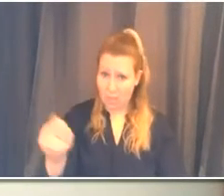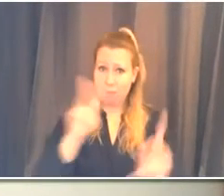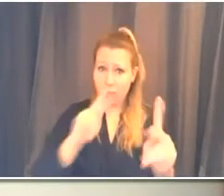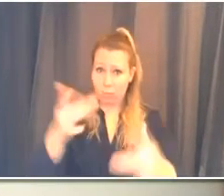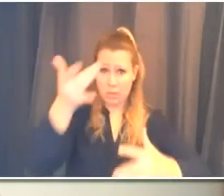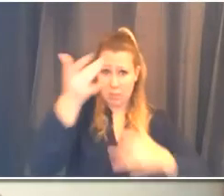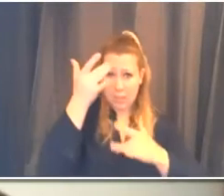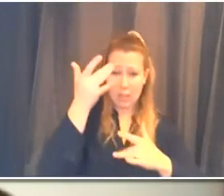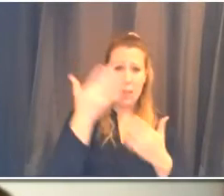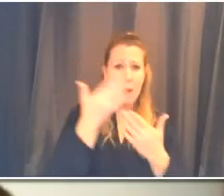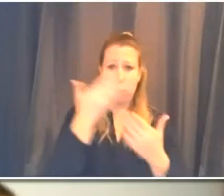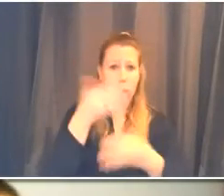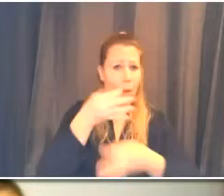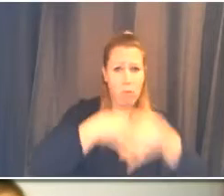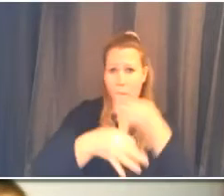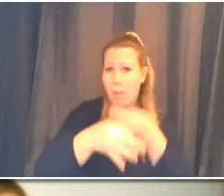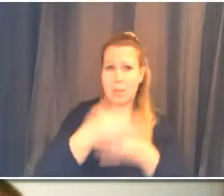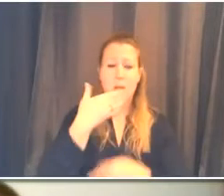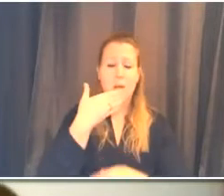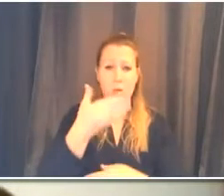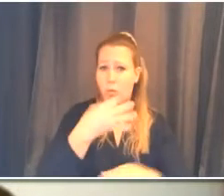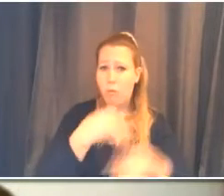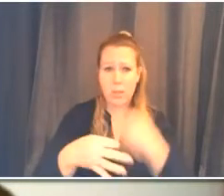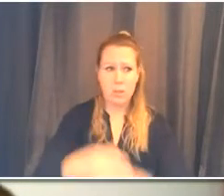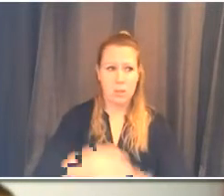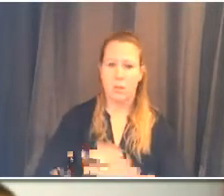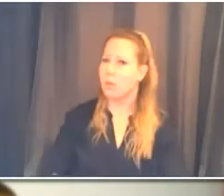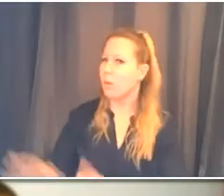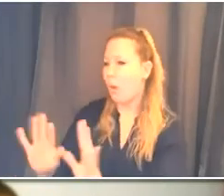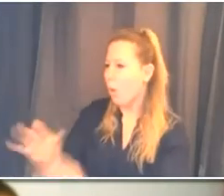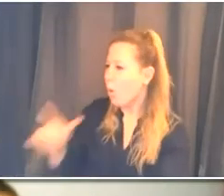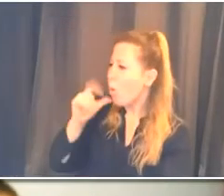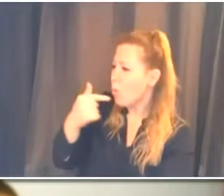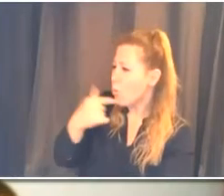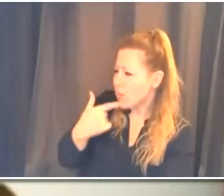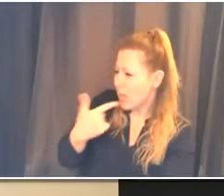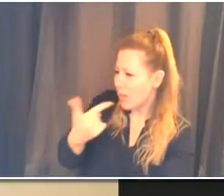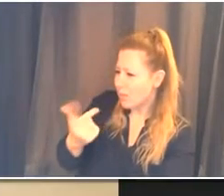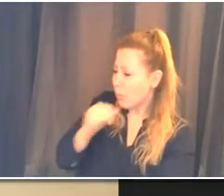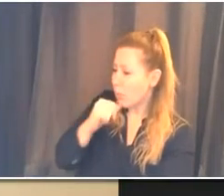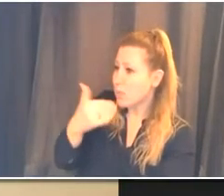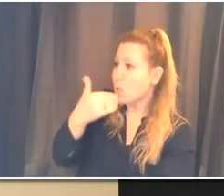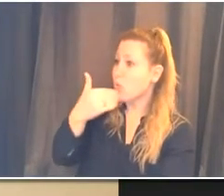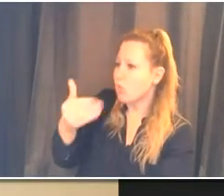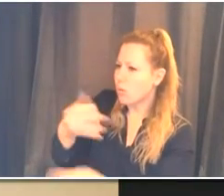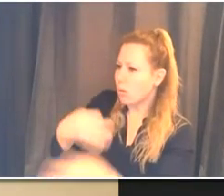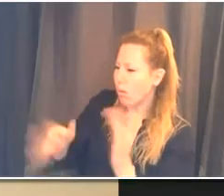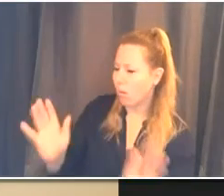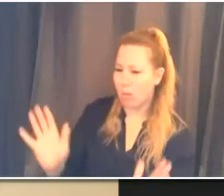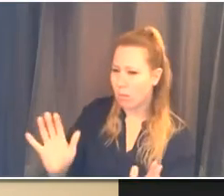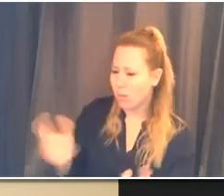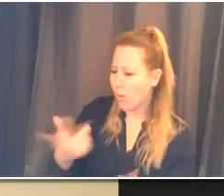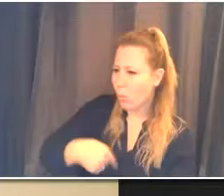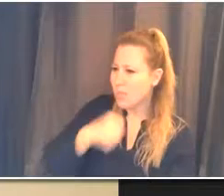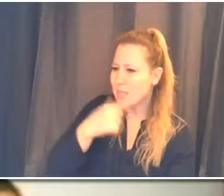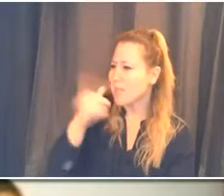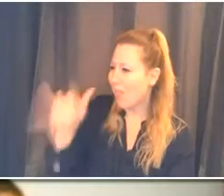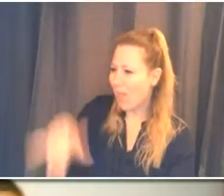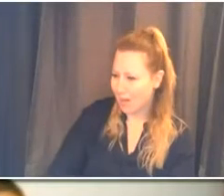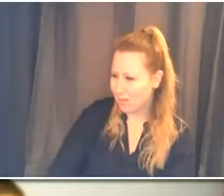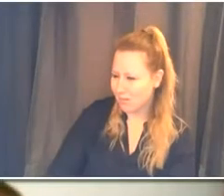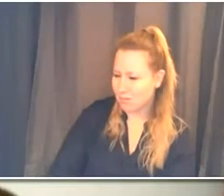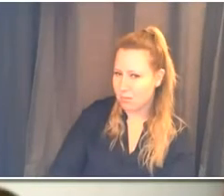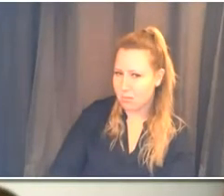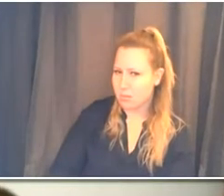department there is a historic pandemic going on we've lost members of the service we've had 19